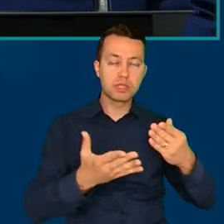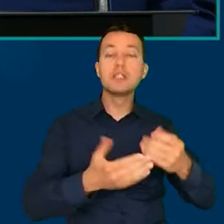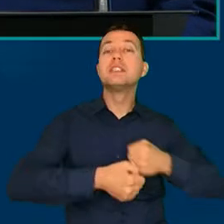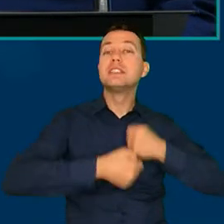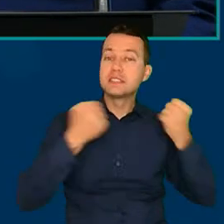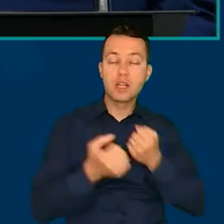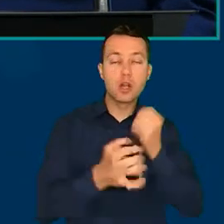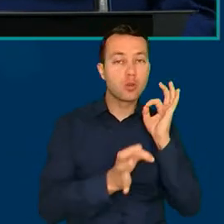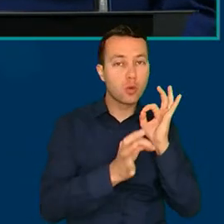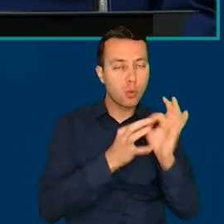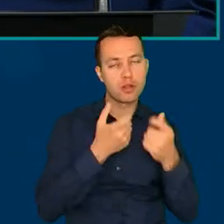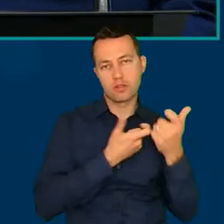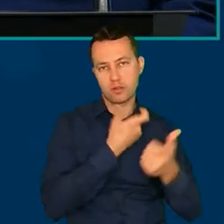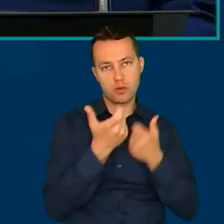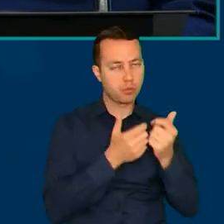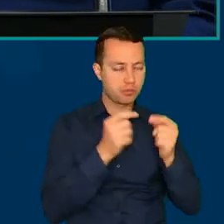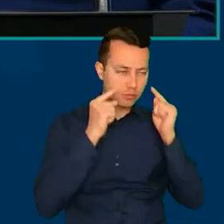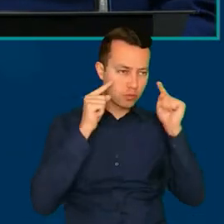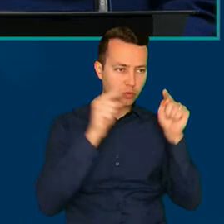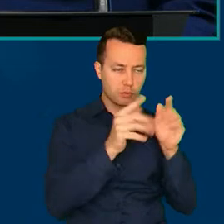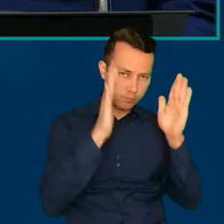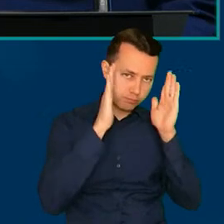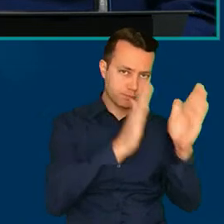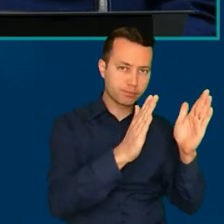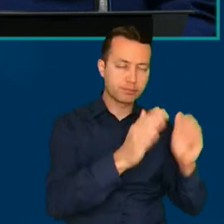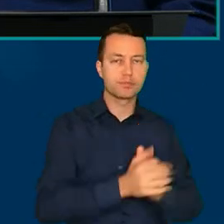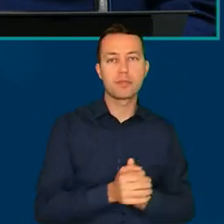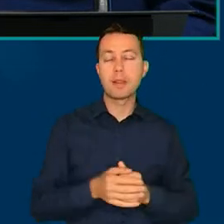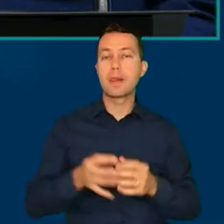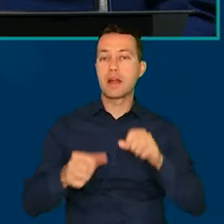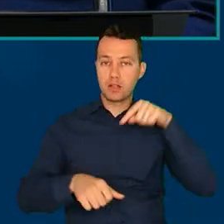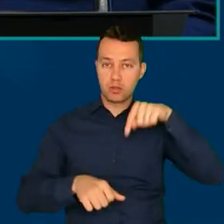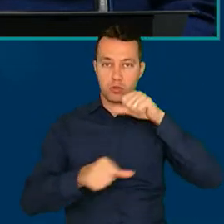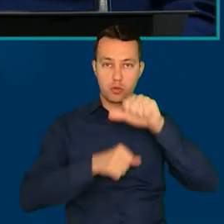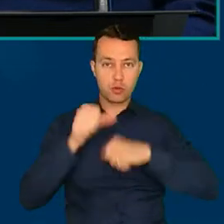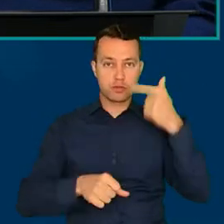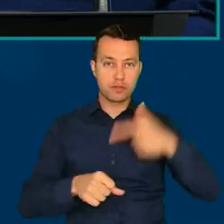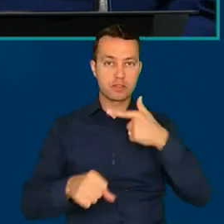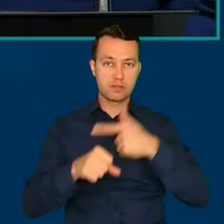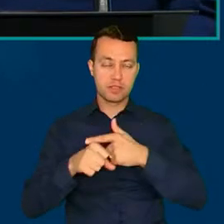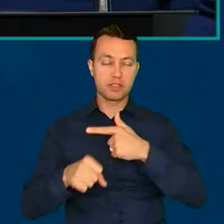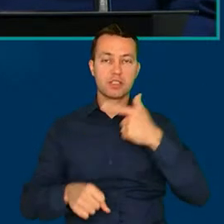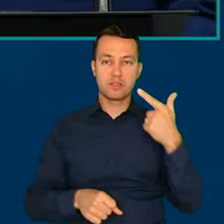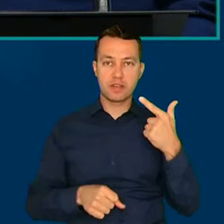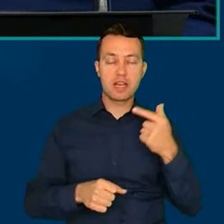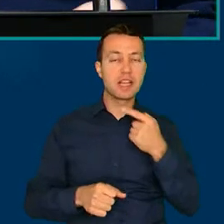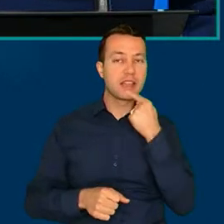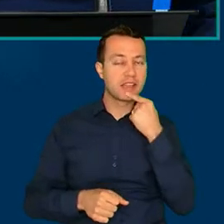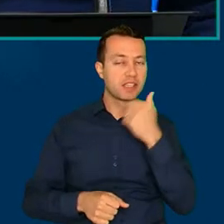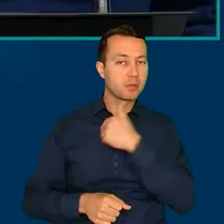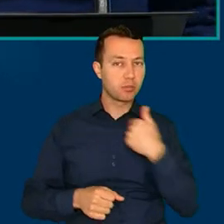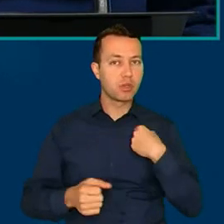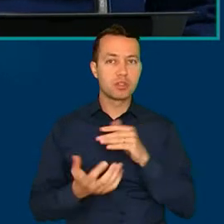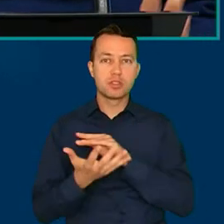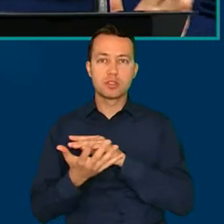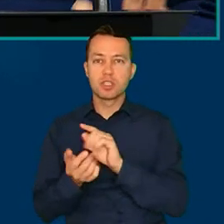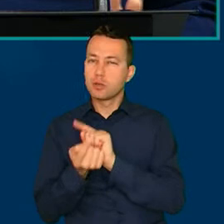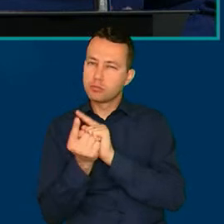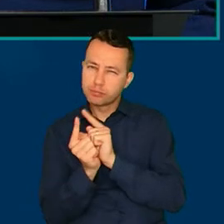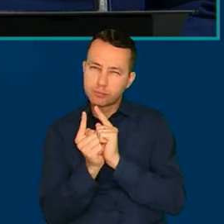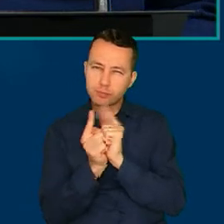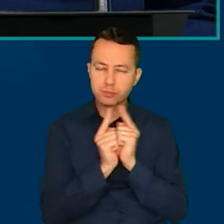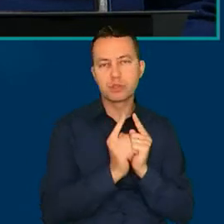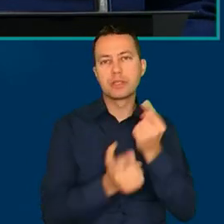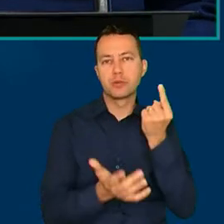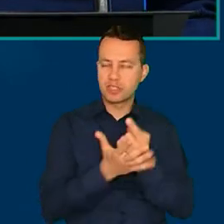due diligence exactly, and this year our ministry published Polish version, and I would